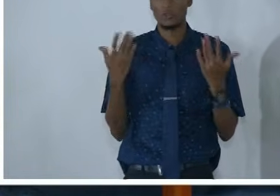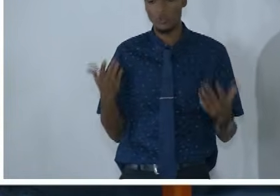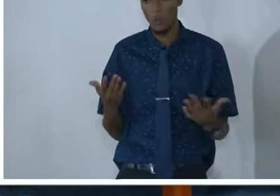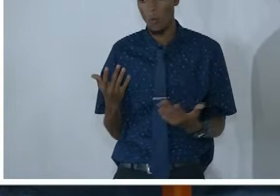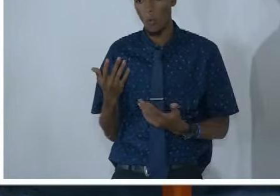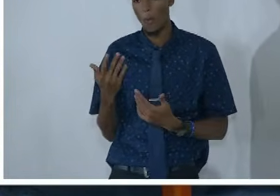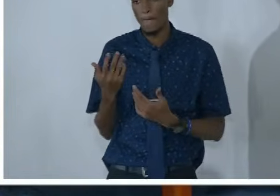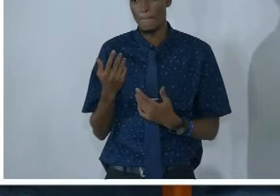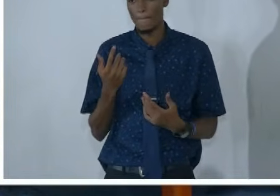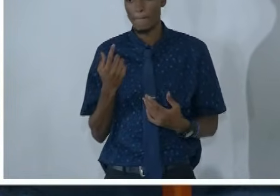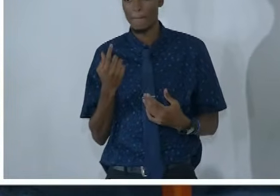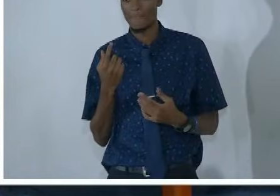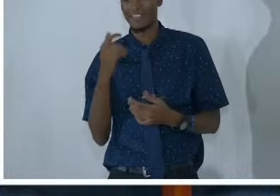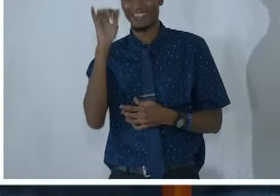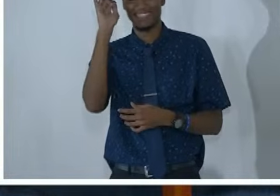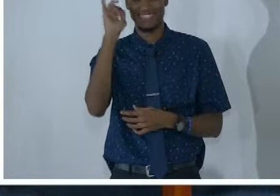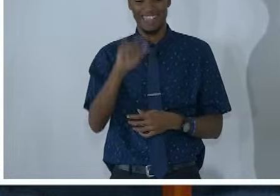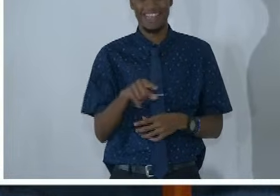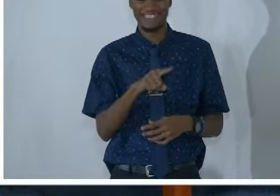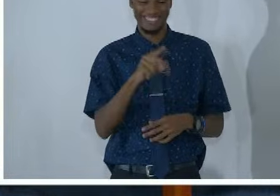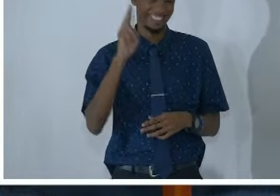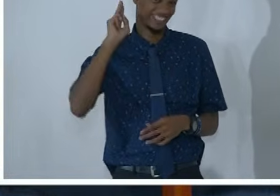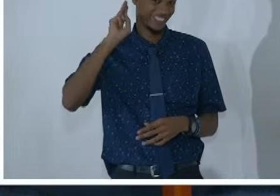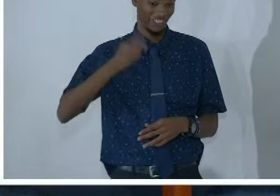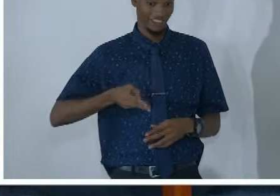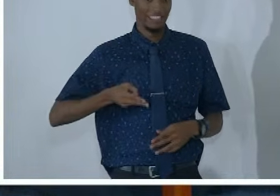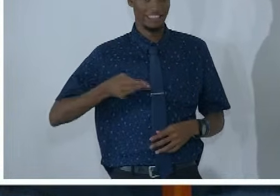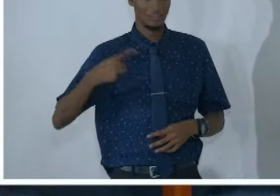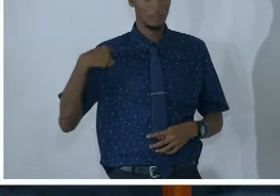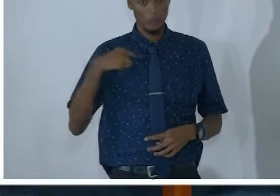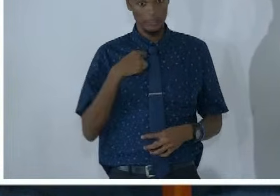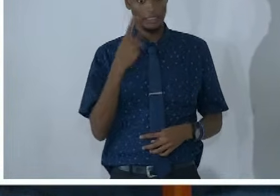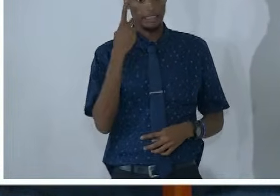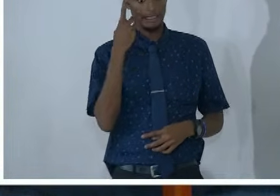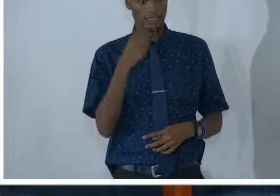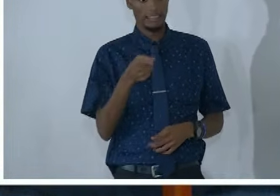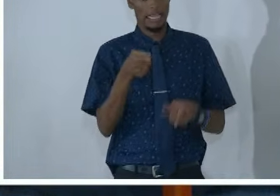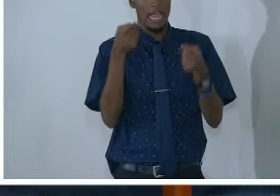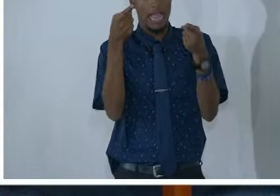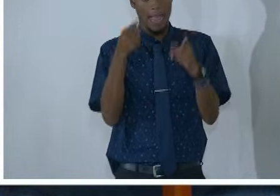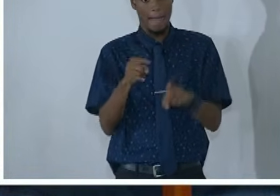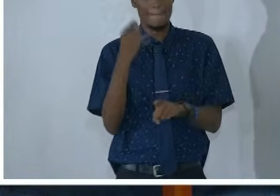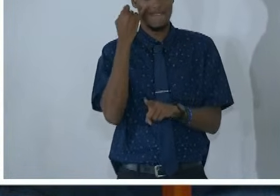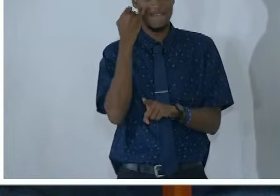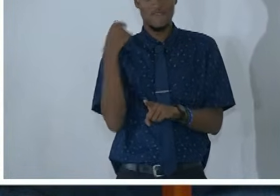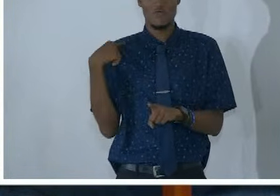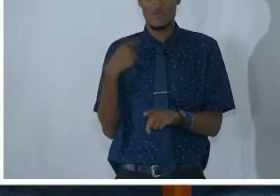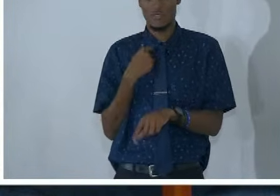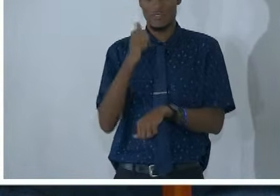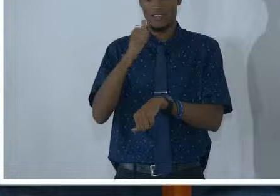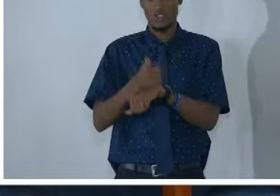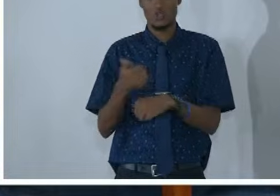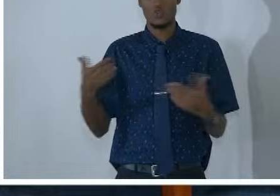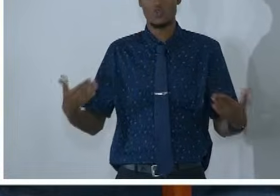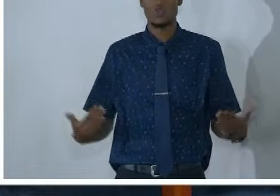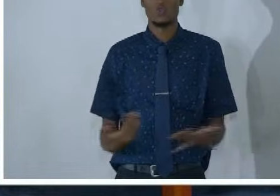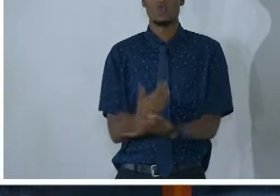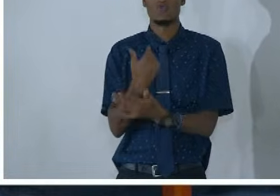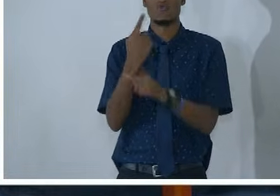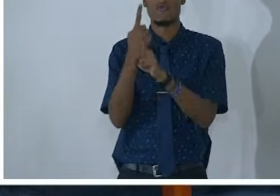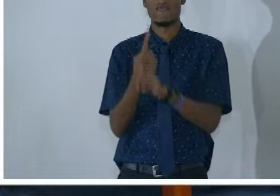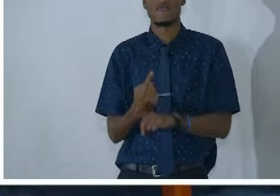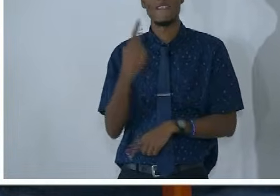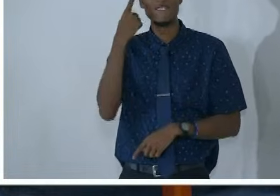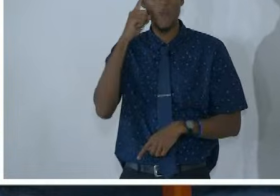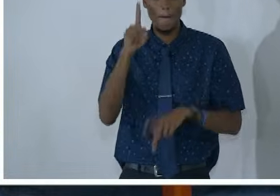light of that history, where we have seen the effect of imposing new regulation on persons that